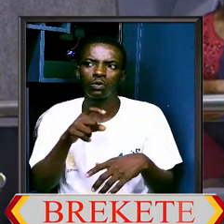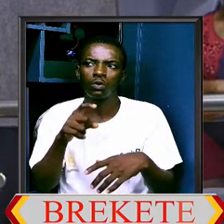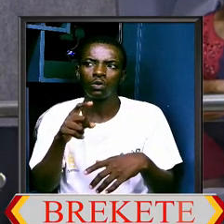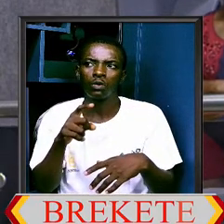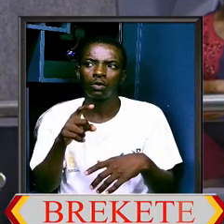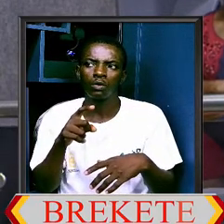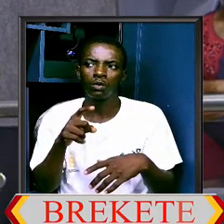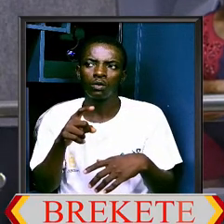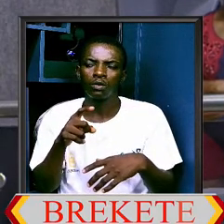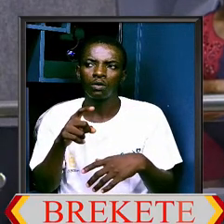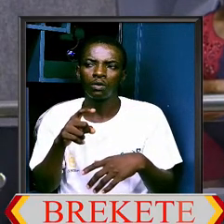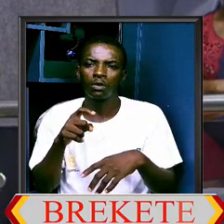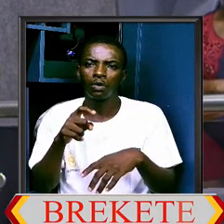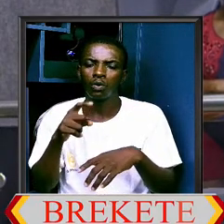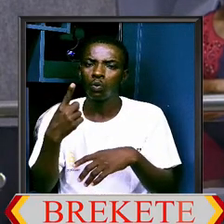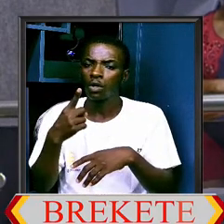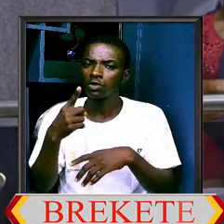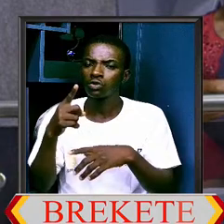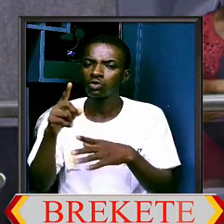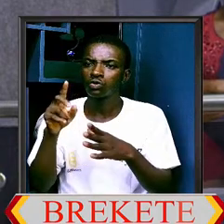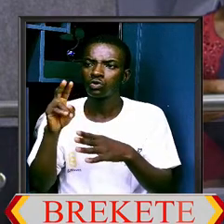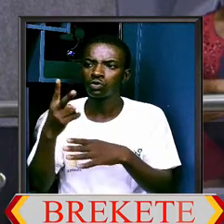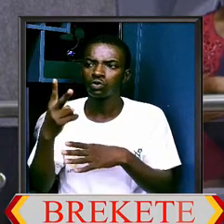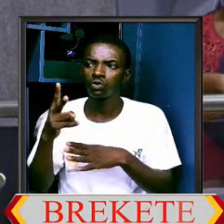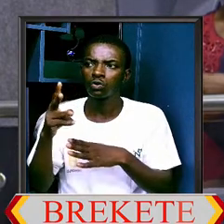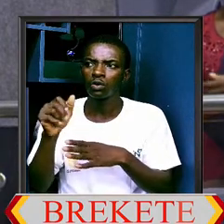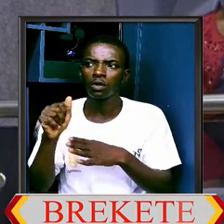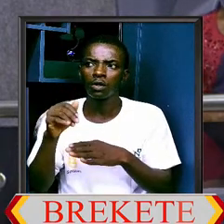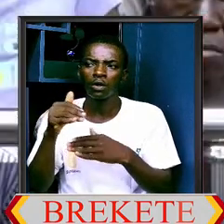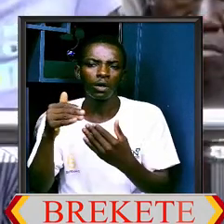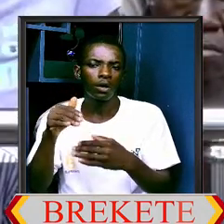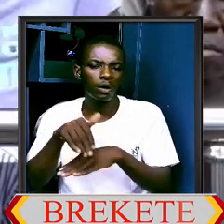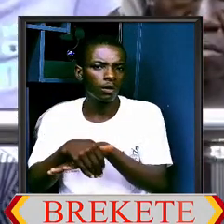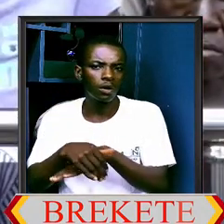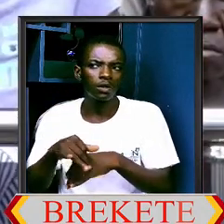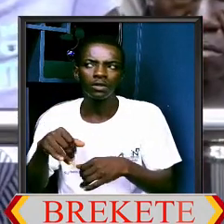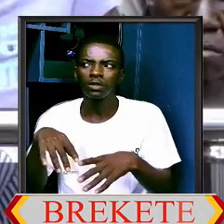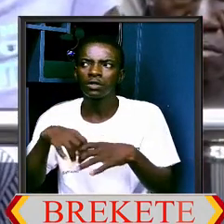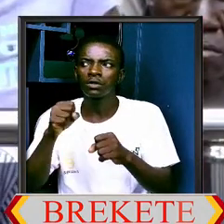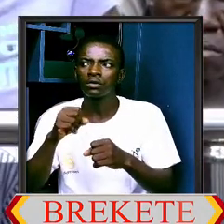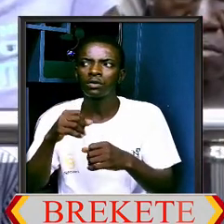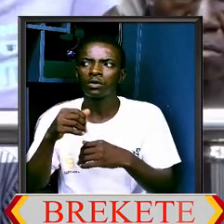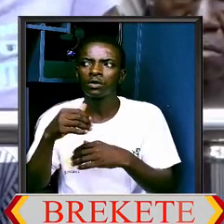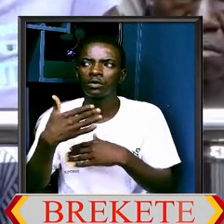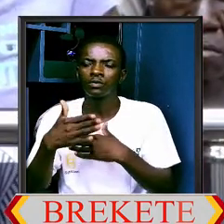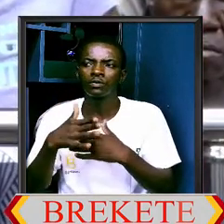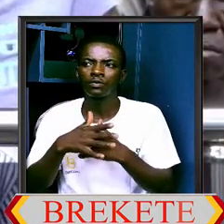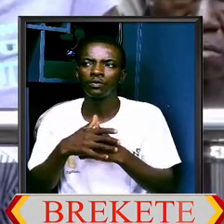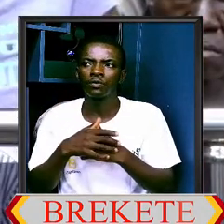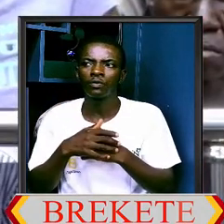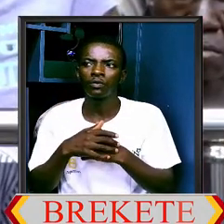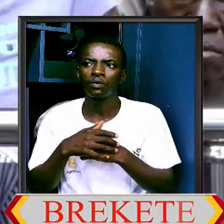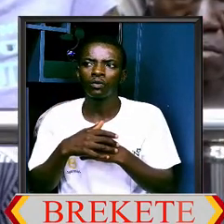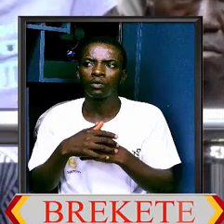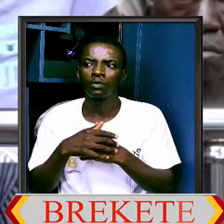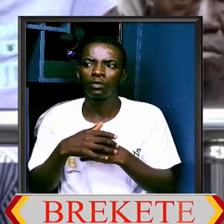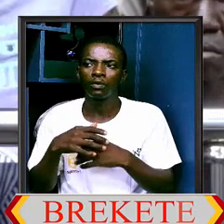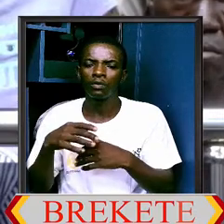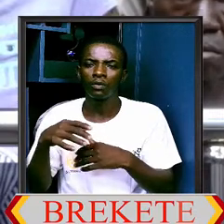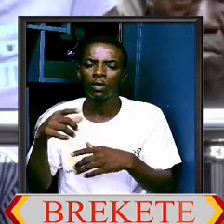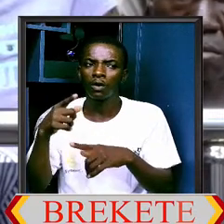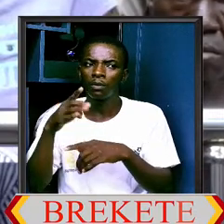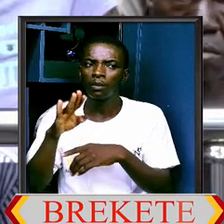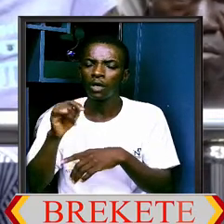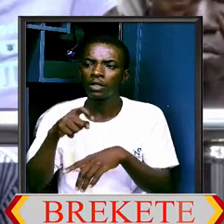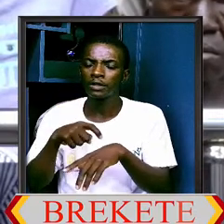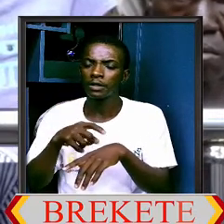2 a.m. in the night. So they took me after 6. So they took you around after 6 in